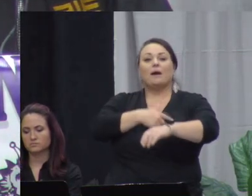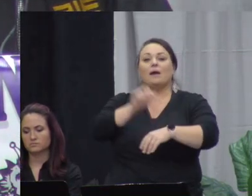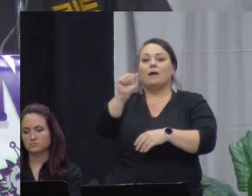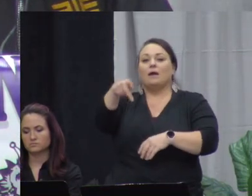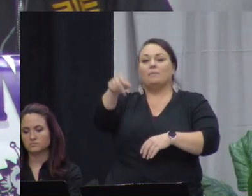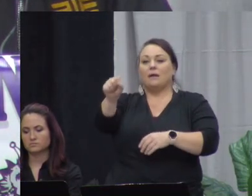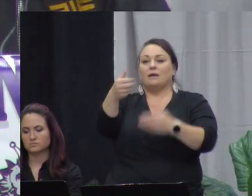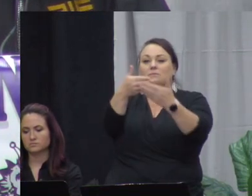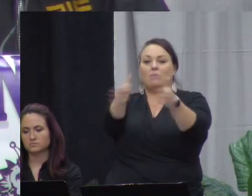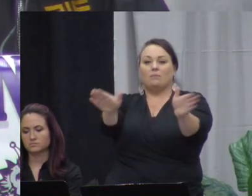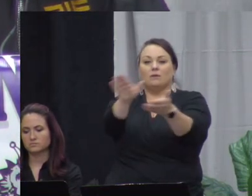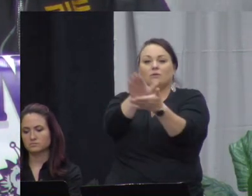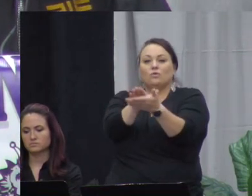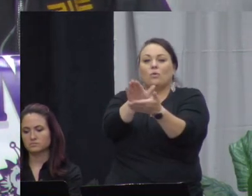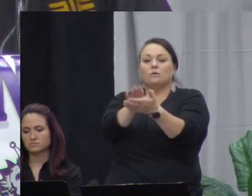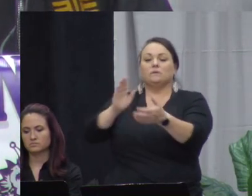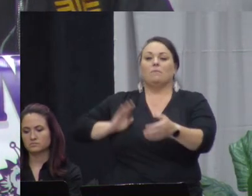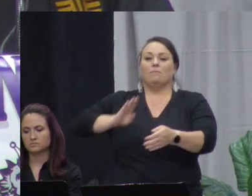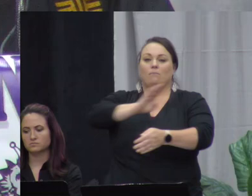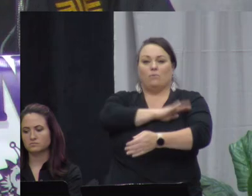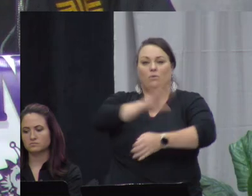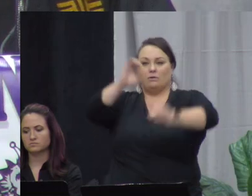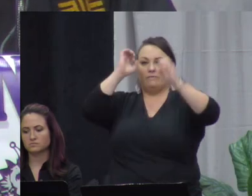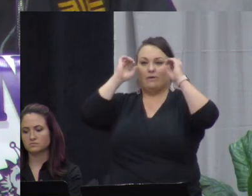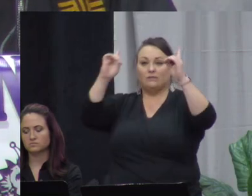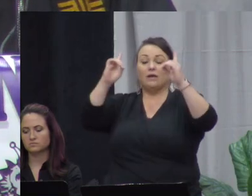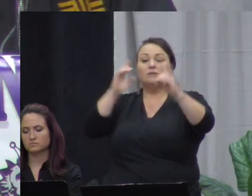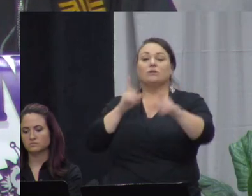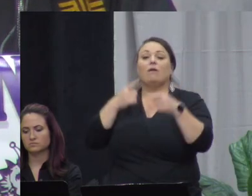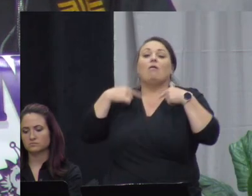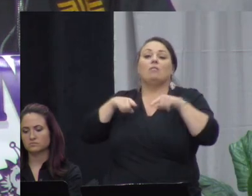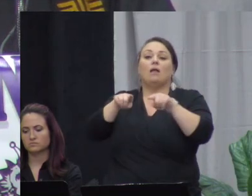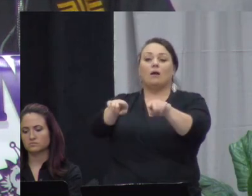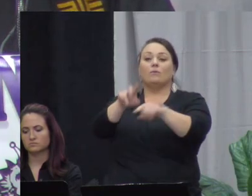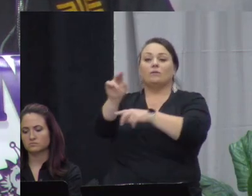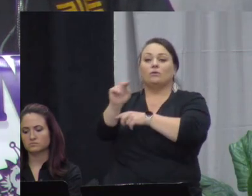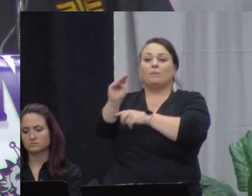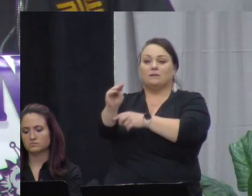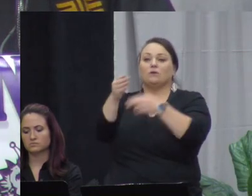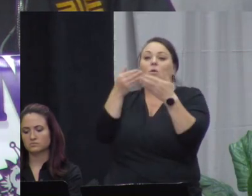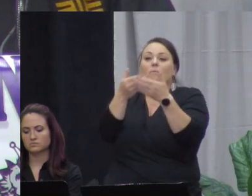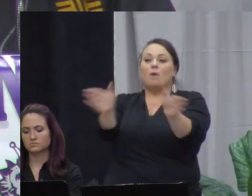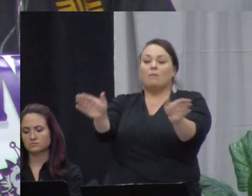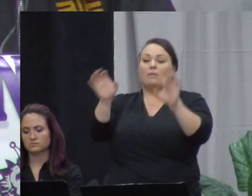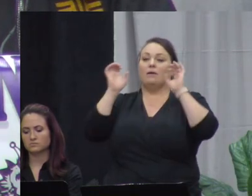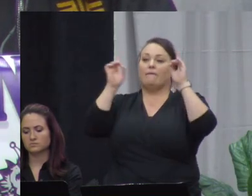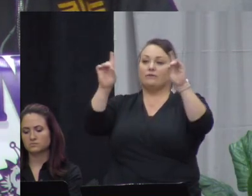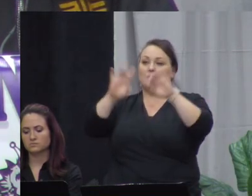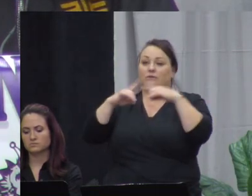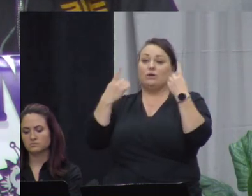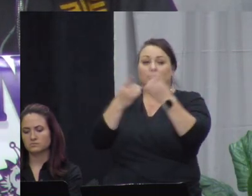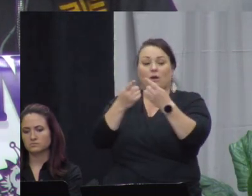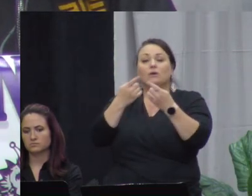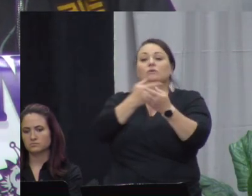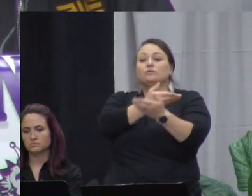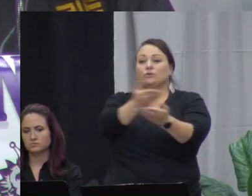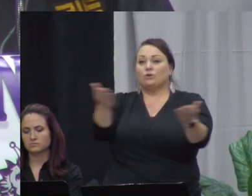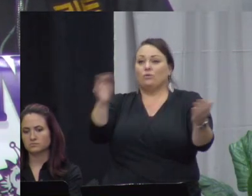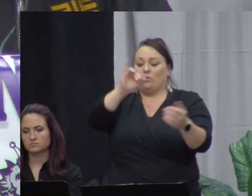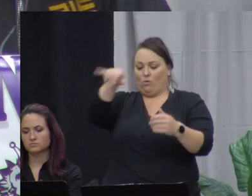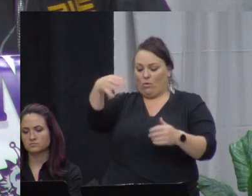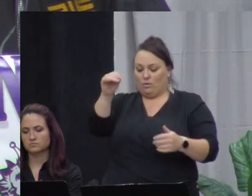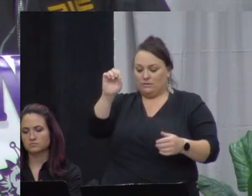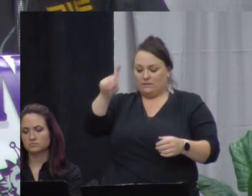Public Schools Board of Education, along with the New Mexico Public Education Department. To you, Josefina